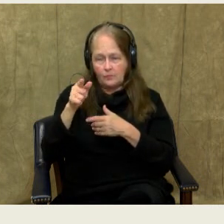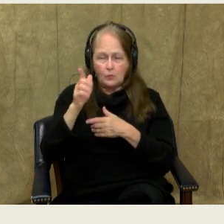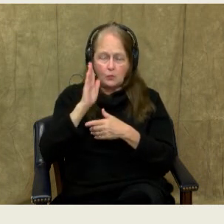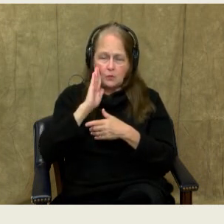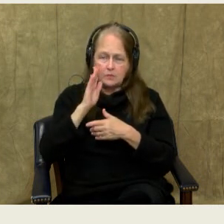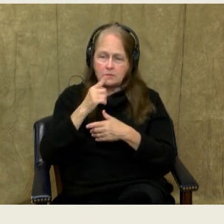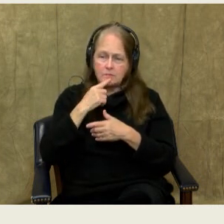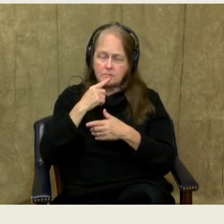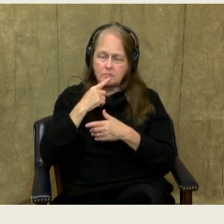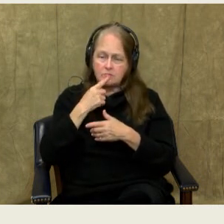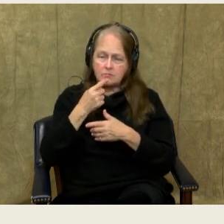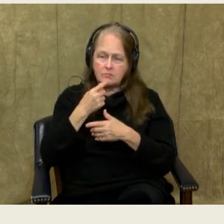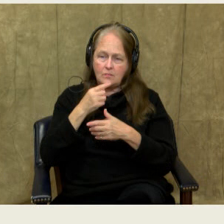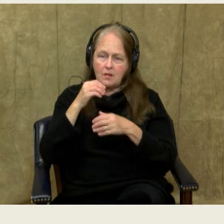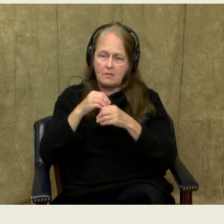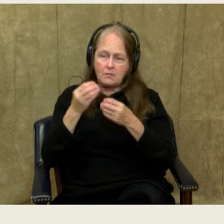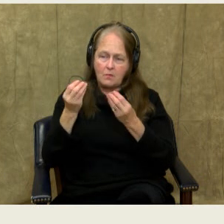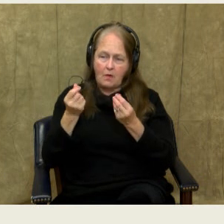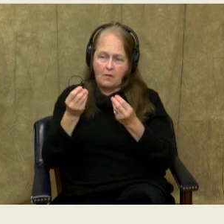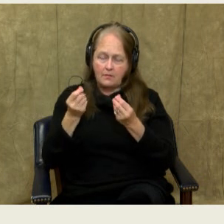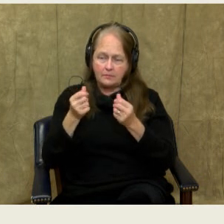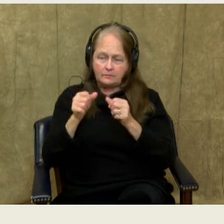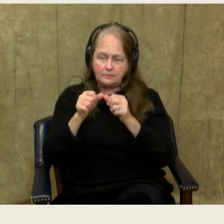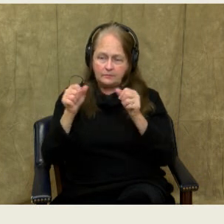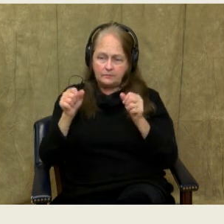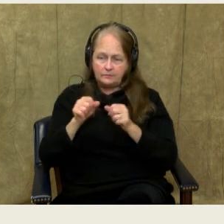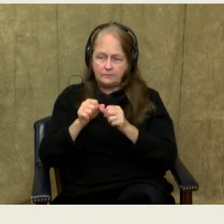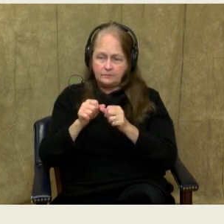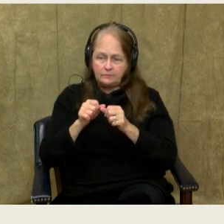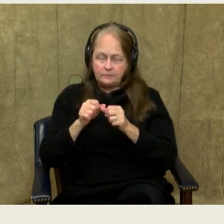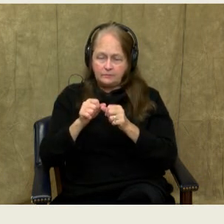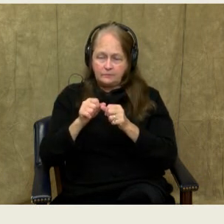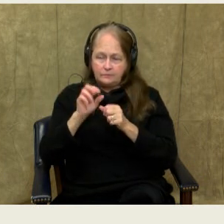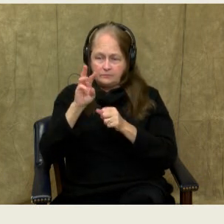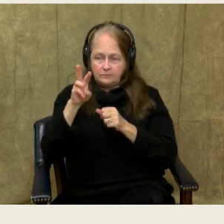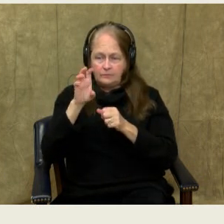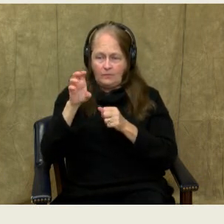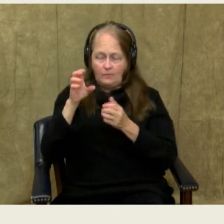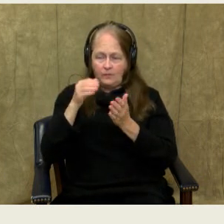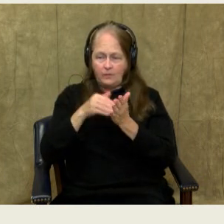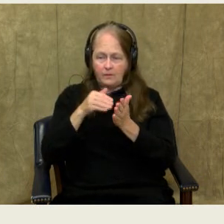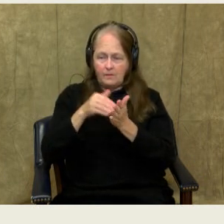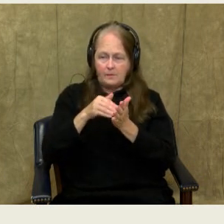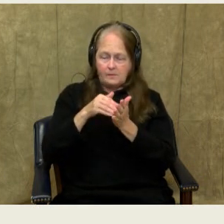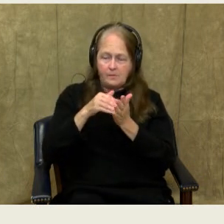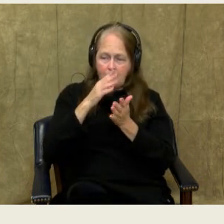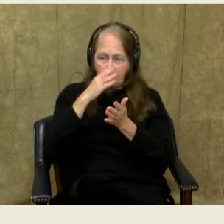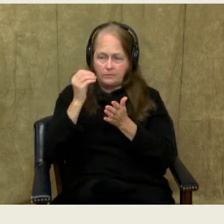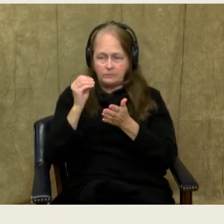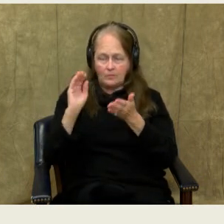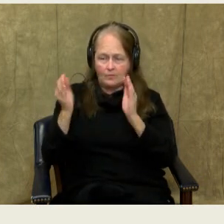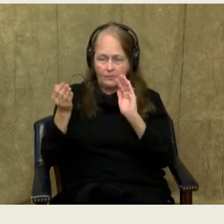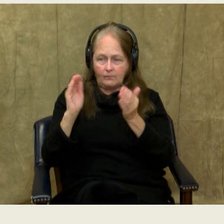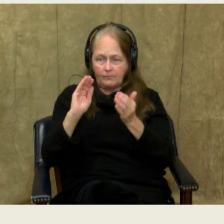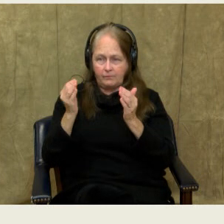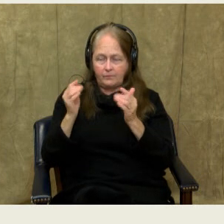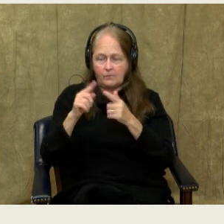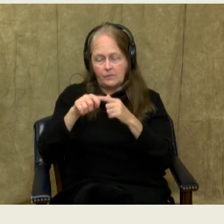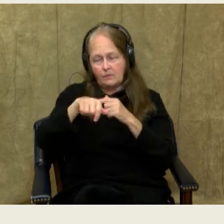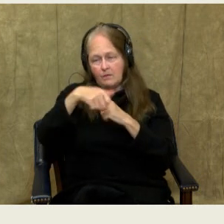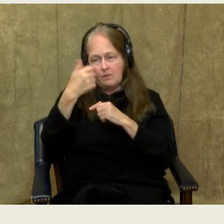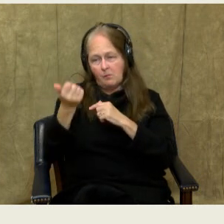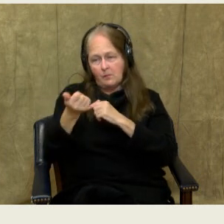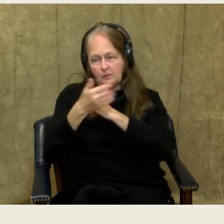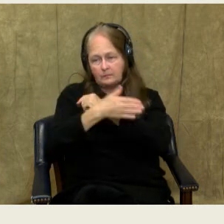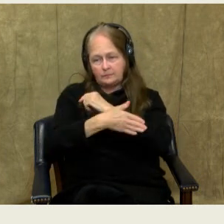Mongolia? Well, let's look at its land area. The land area is 600,000, and comparing that to the other countries